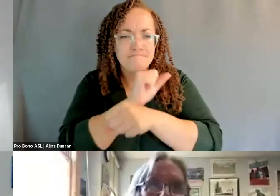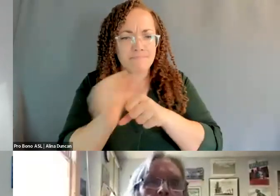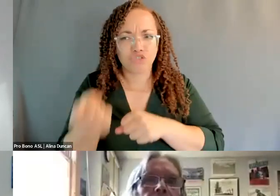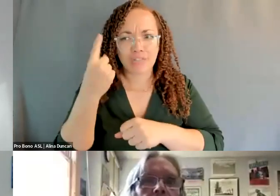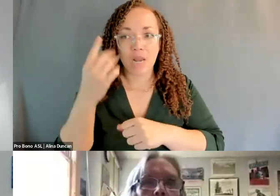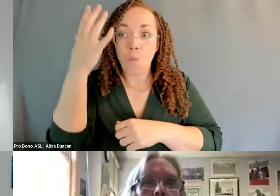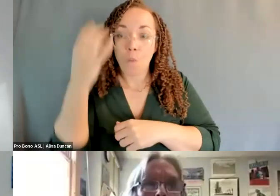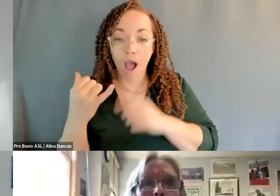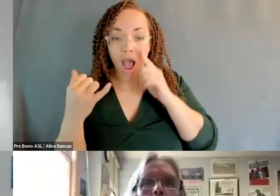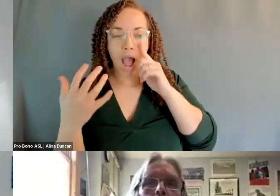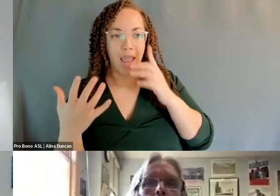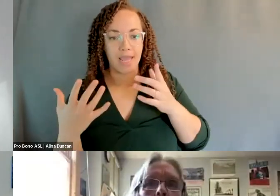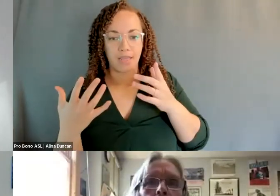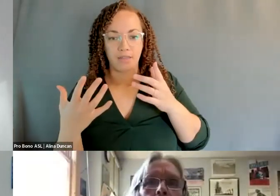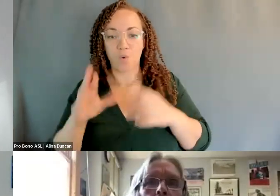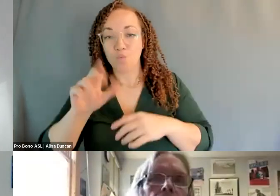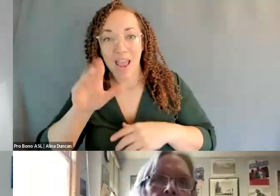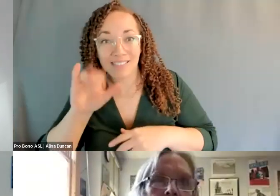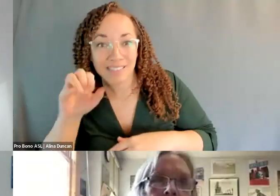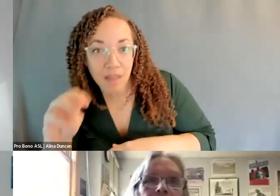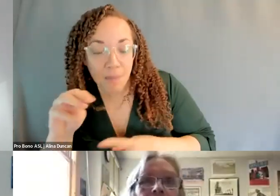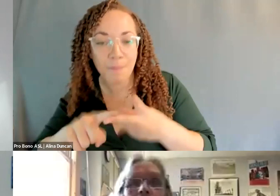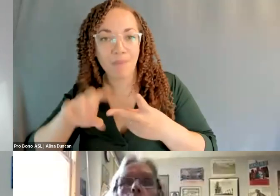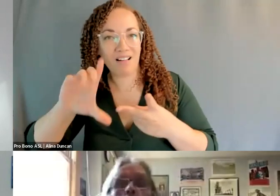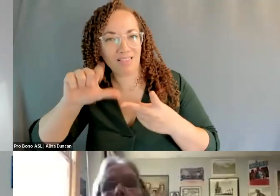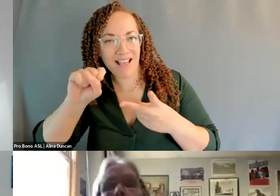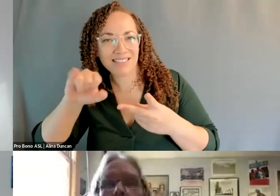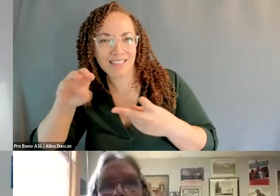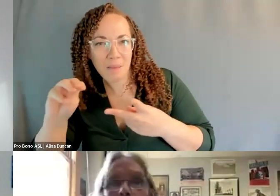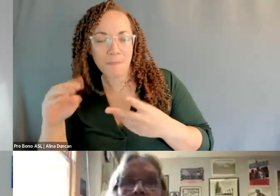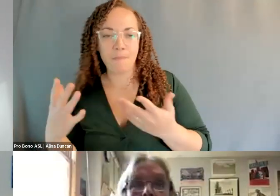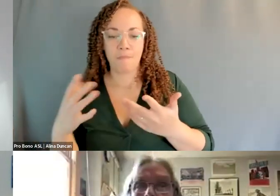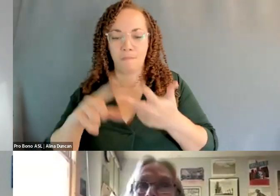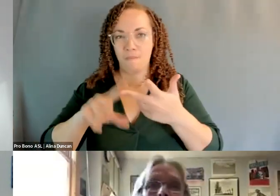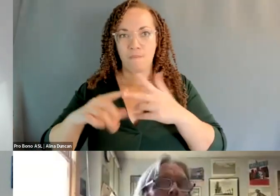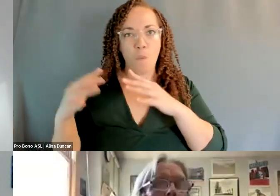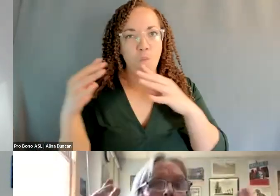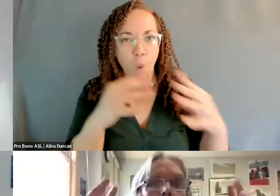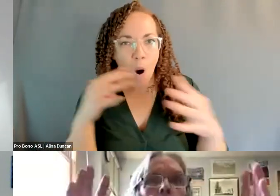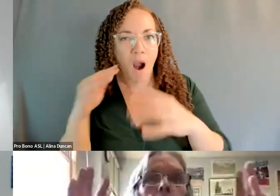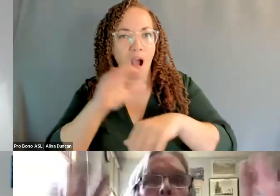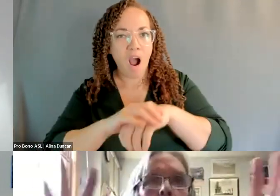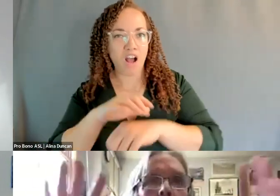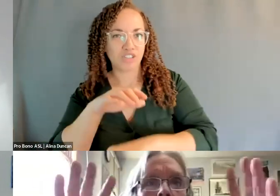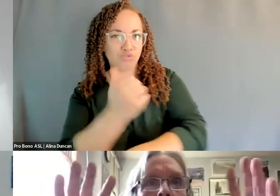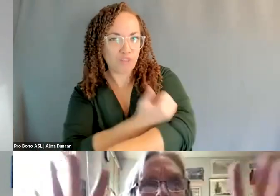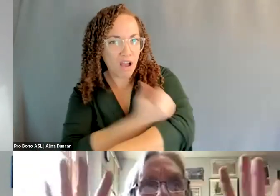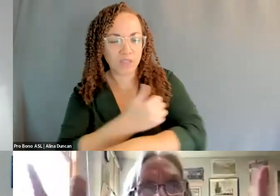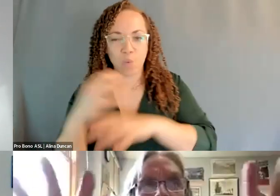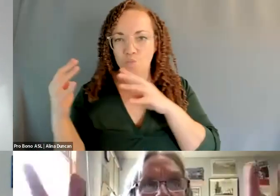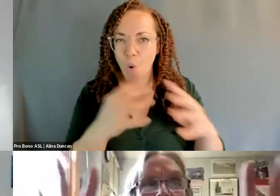so prevalent in our country, why we have a war on drugs, a war on the homeless. No, man, do a war